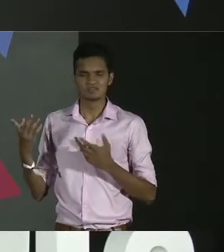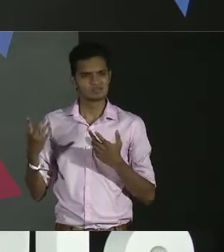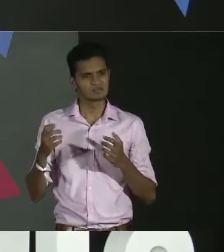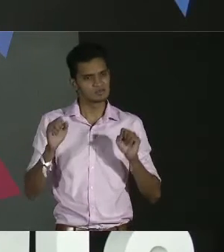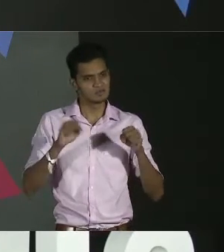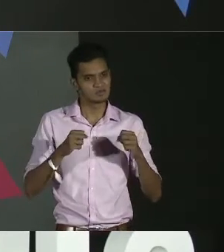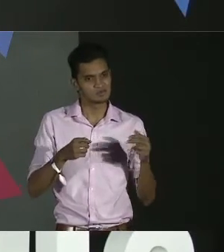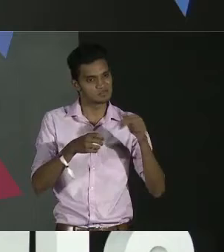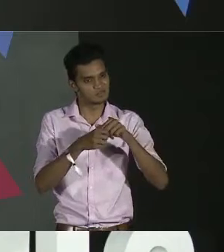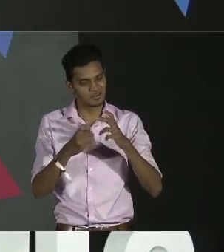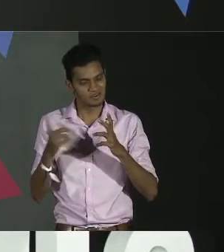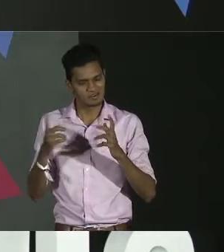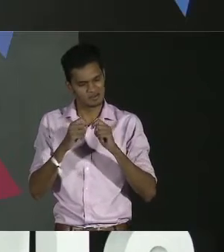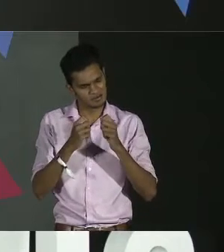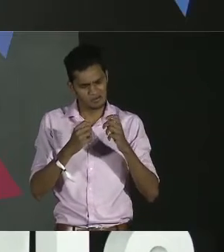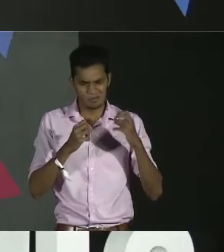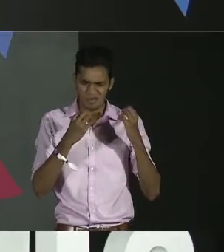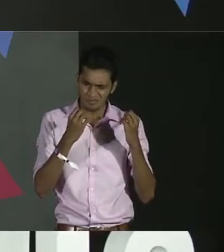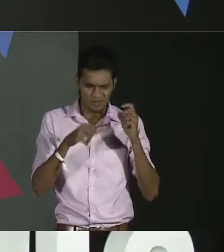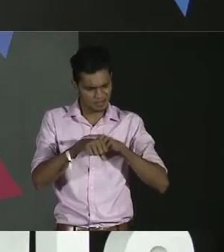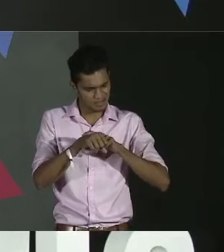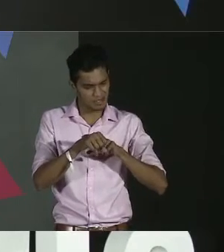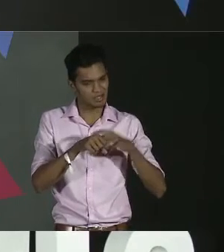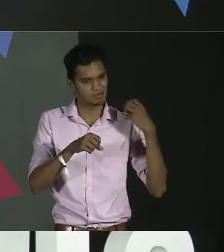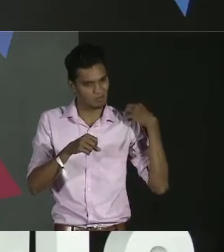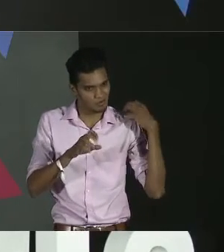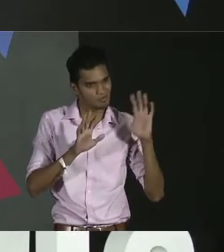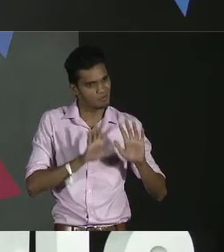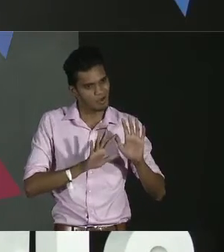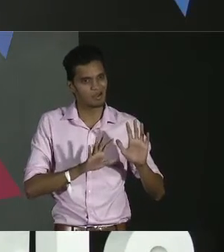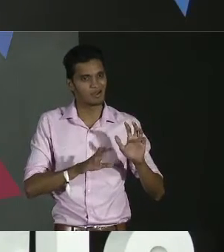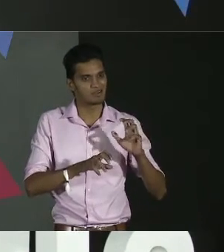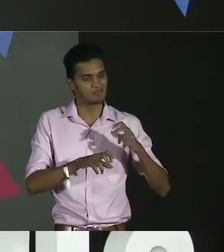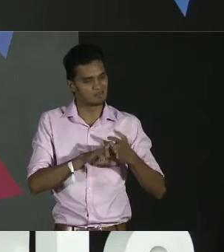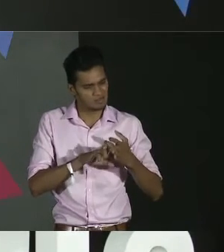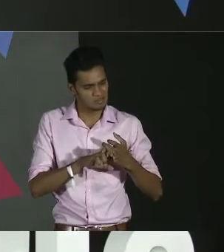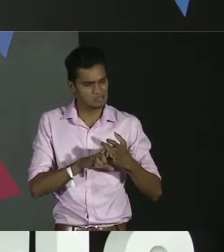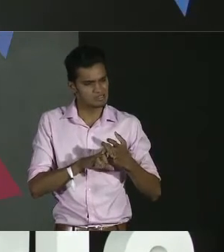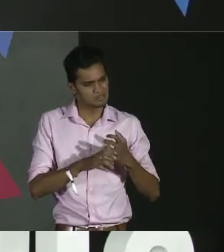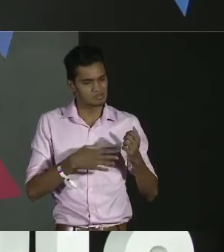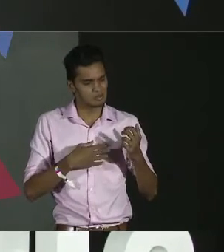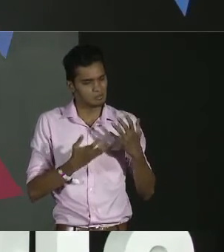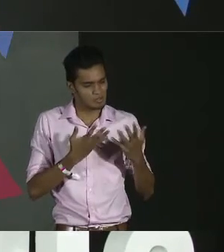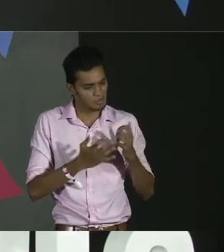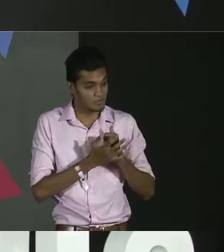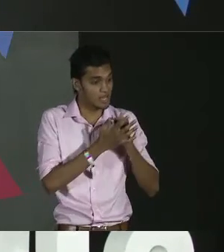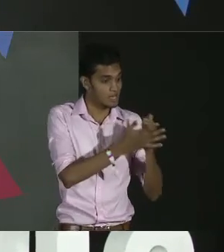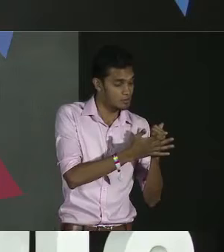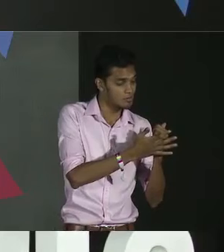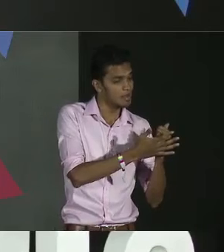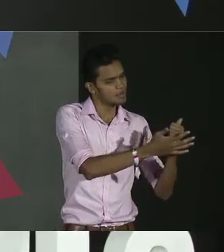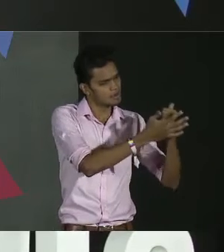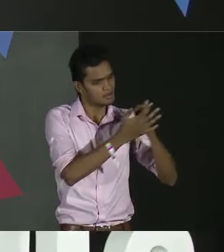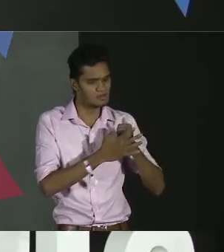challenges. We all face challenges. Sometimes we need help, sometimes we can offer help. Yes, I have amazing people in my